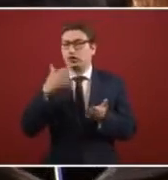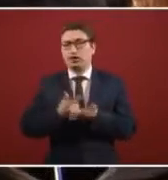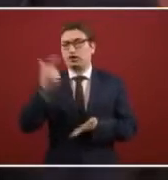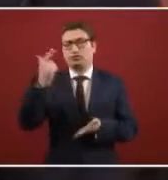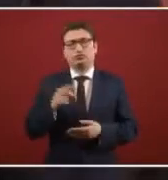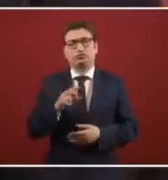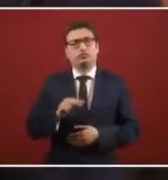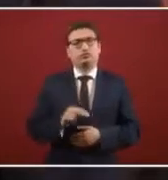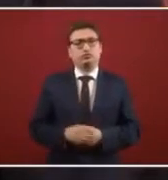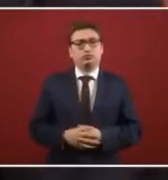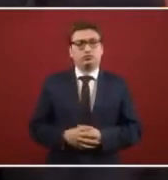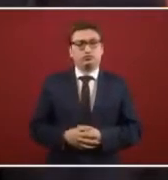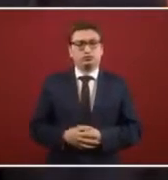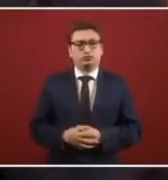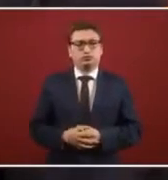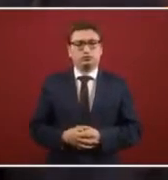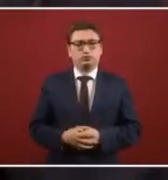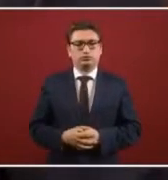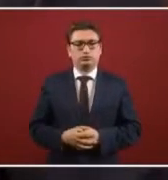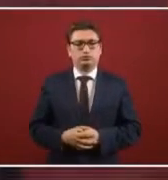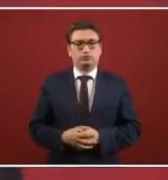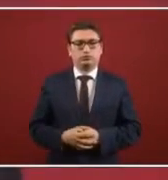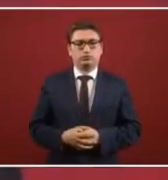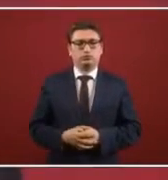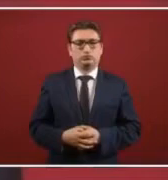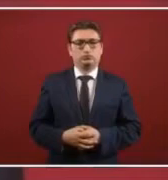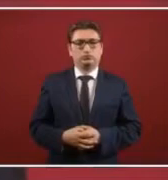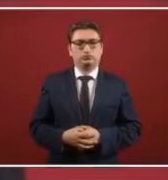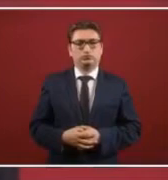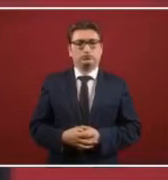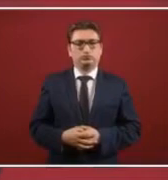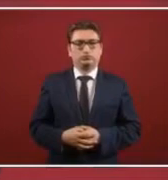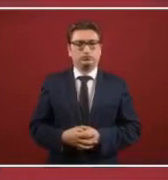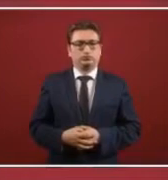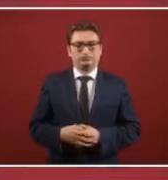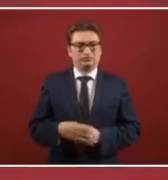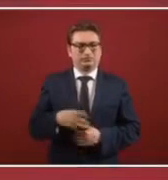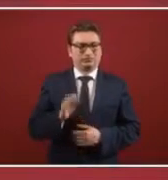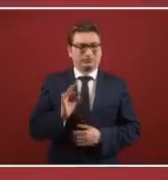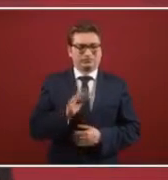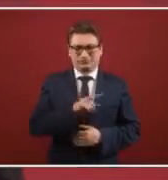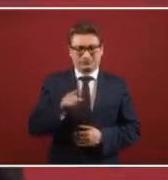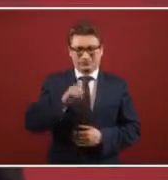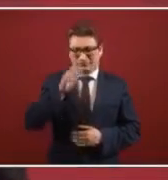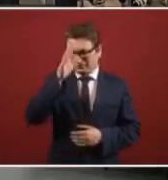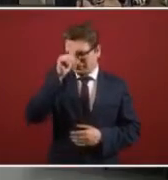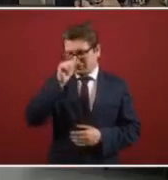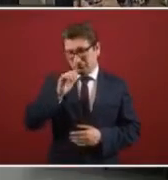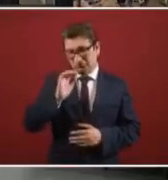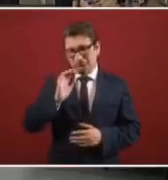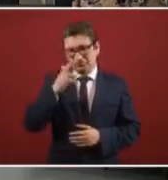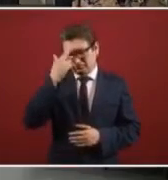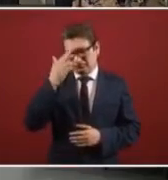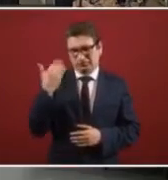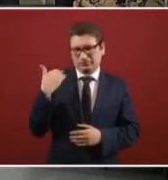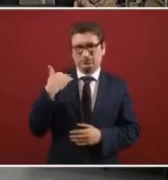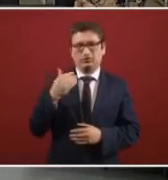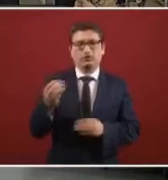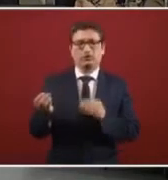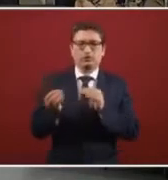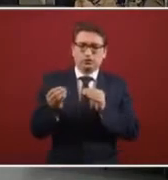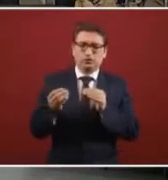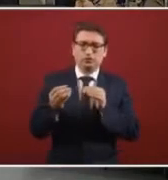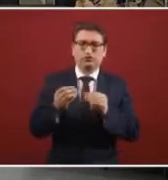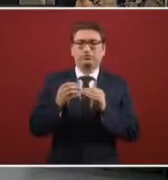to do acts of corruption. No sé si se acuerdan, pero Do también you recall recientemente, todo un recently debate there was a